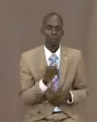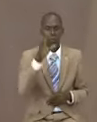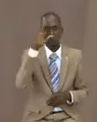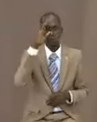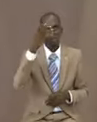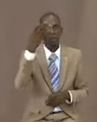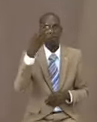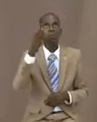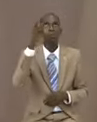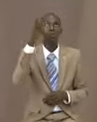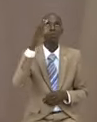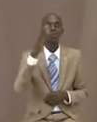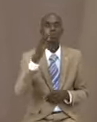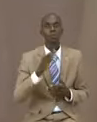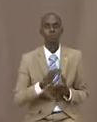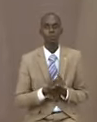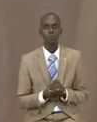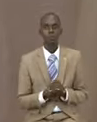God.